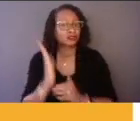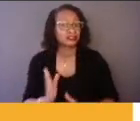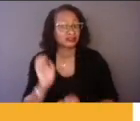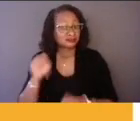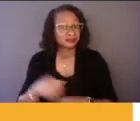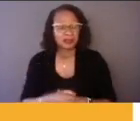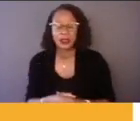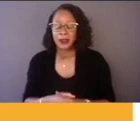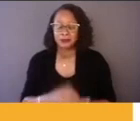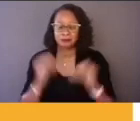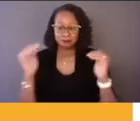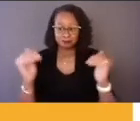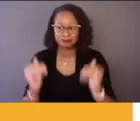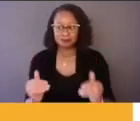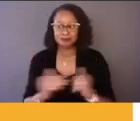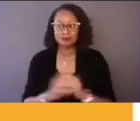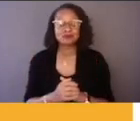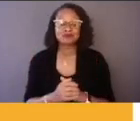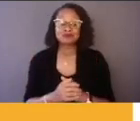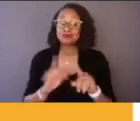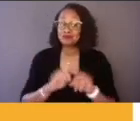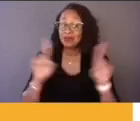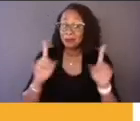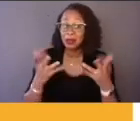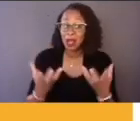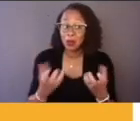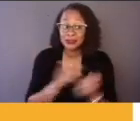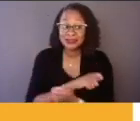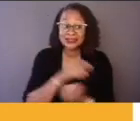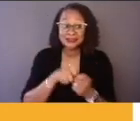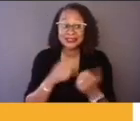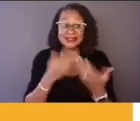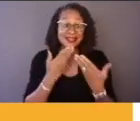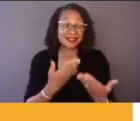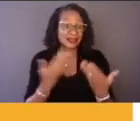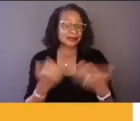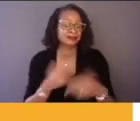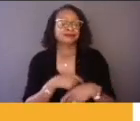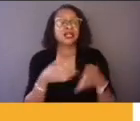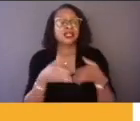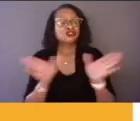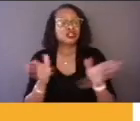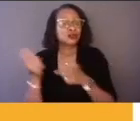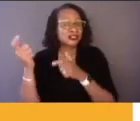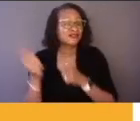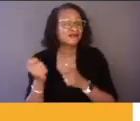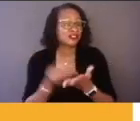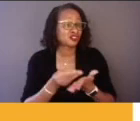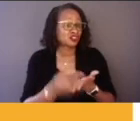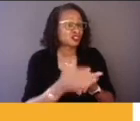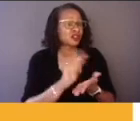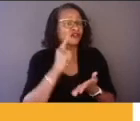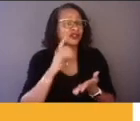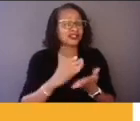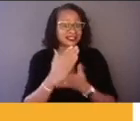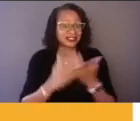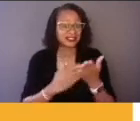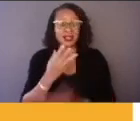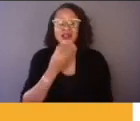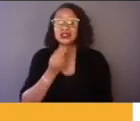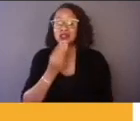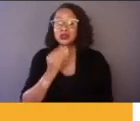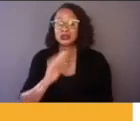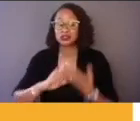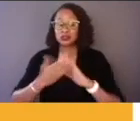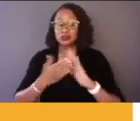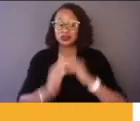please. I do, however, want to specifically thank our generous funders for this series, the Jewish Community